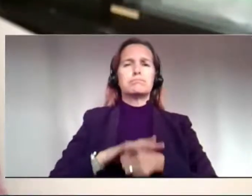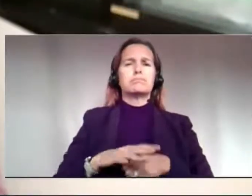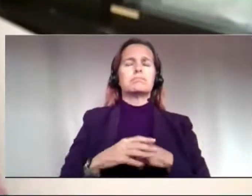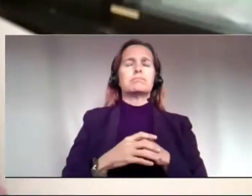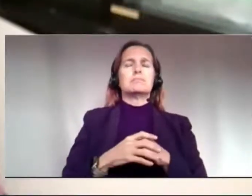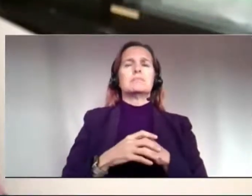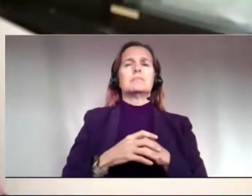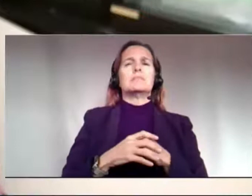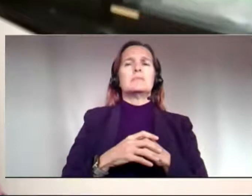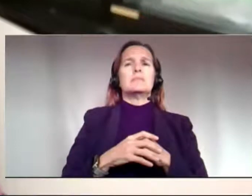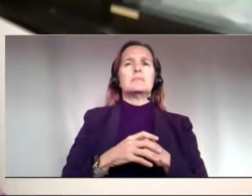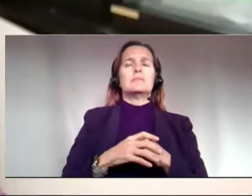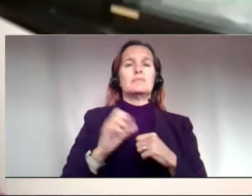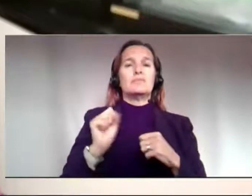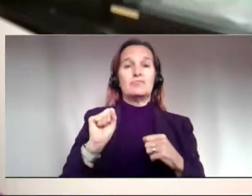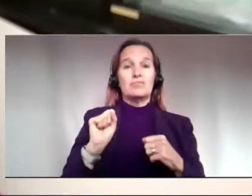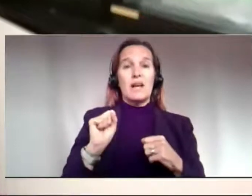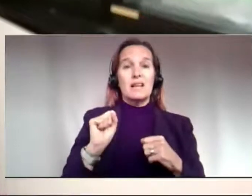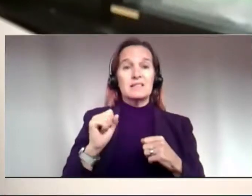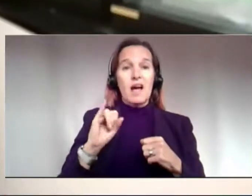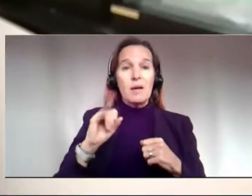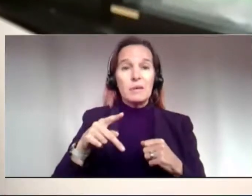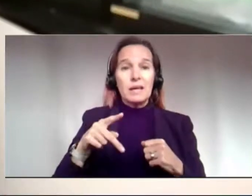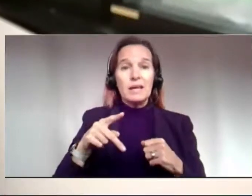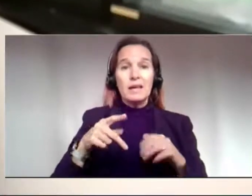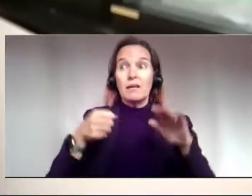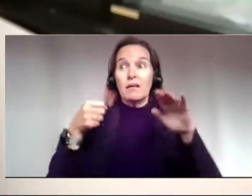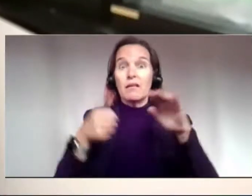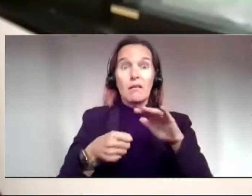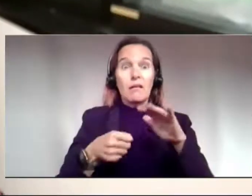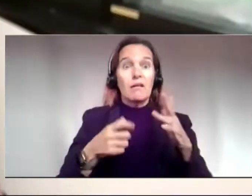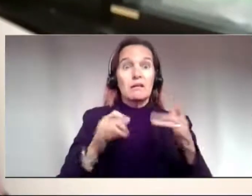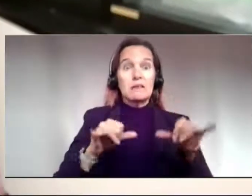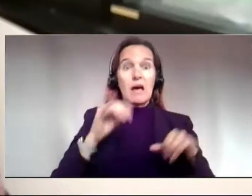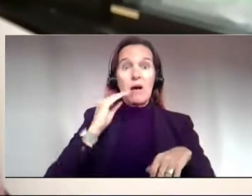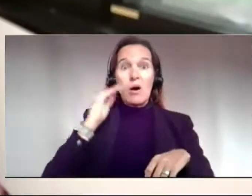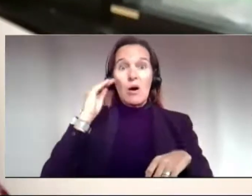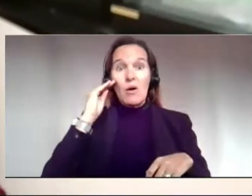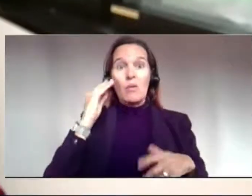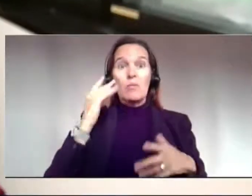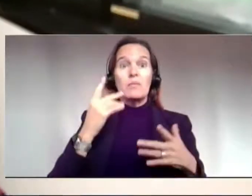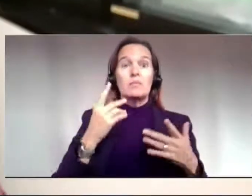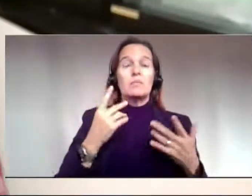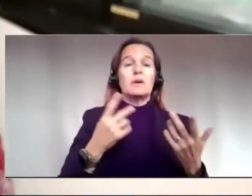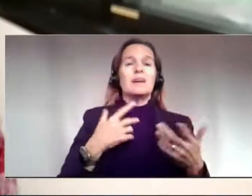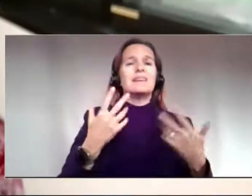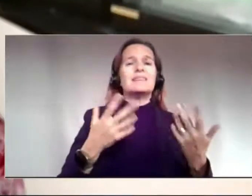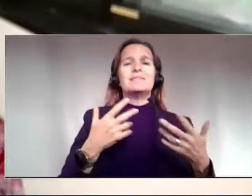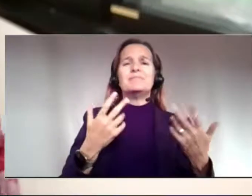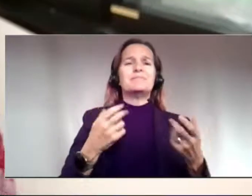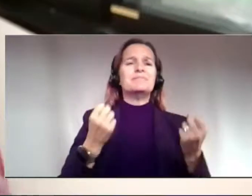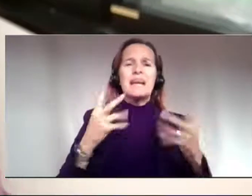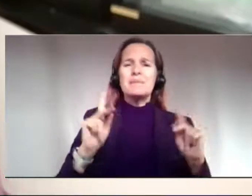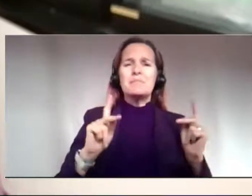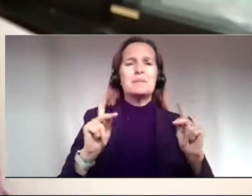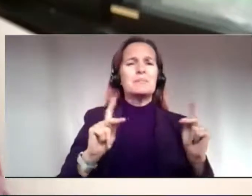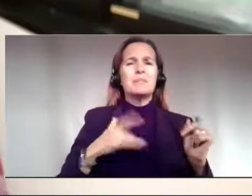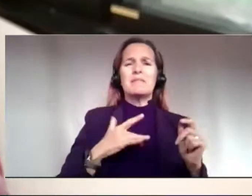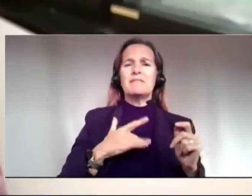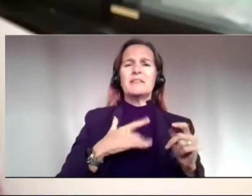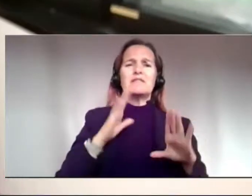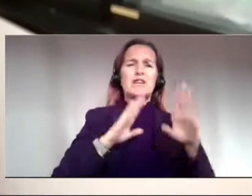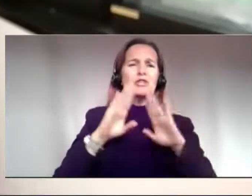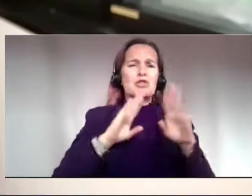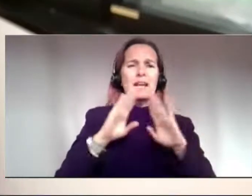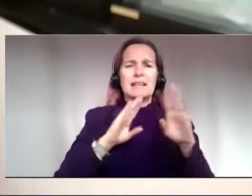shelter-in-place orders and restrictions because of COVID have made people very frustrated, very anxious, and so